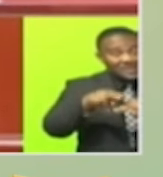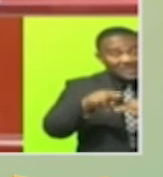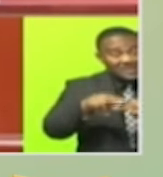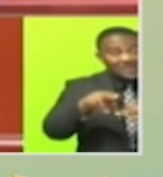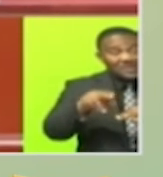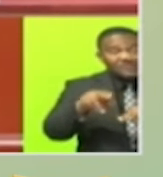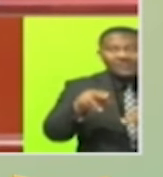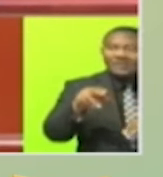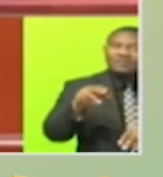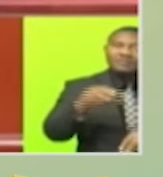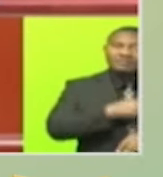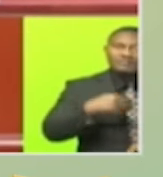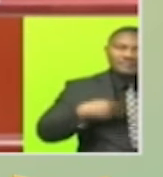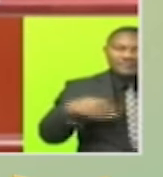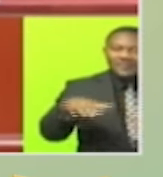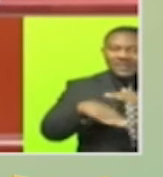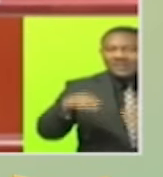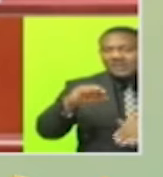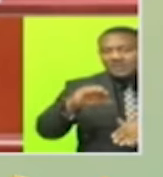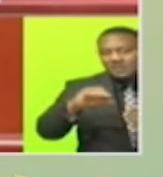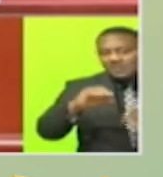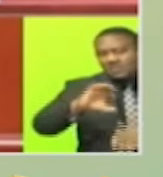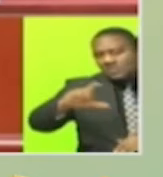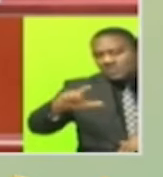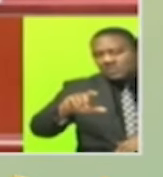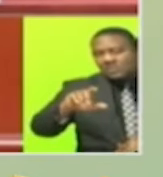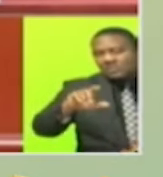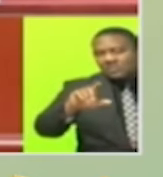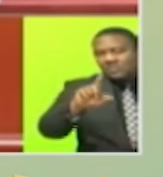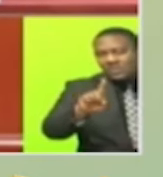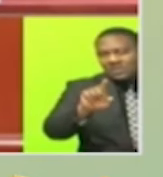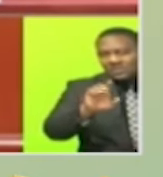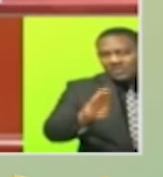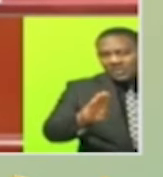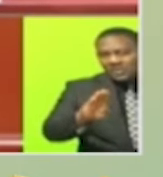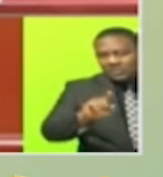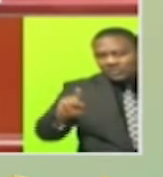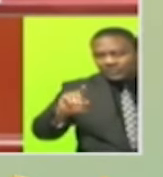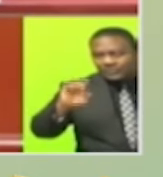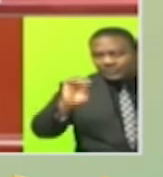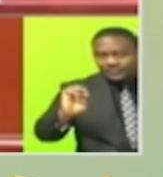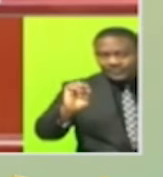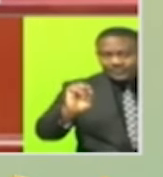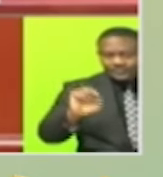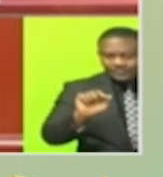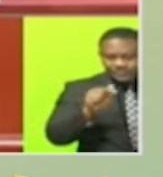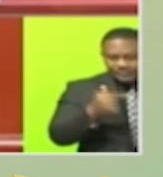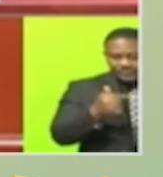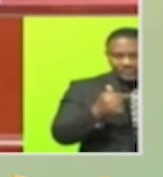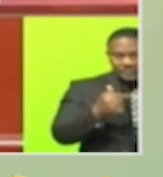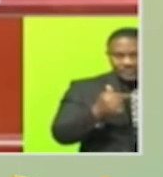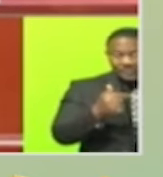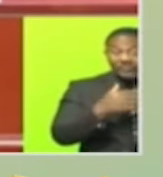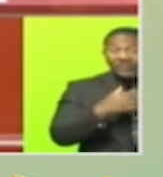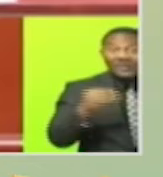copy you, what essentially does it mean? Am I not giving you an invitation or invitation to act on the same letter? How same or how similar is this